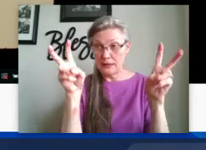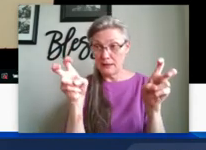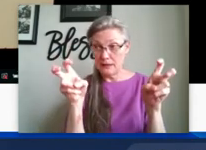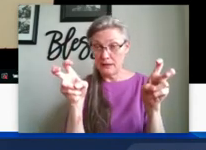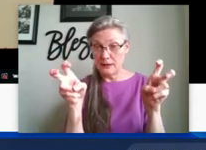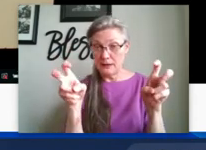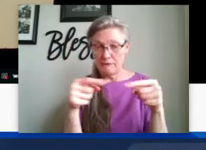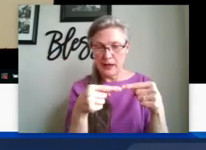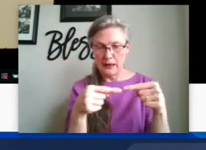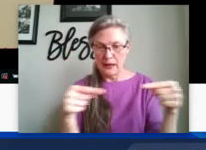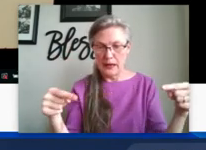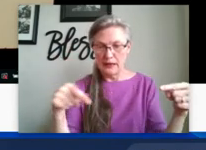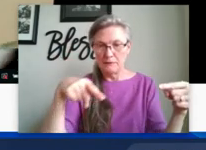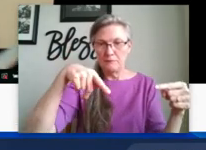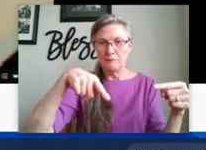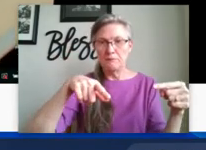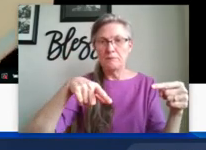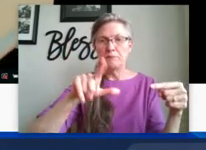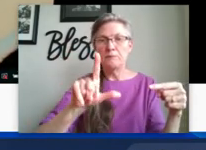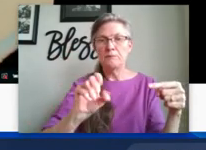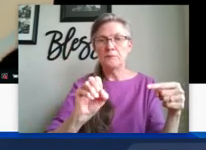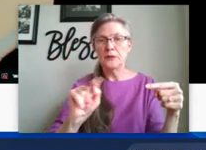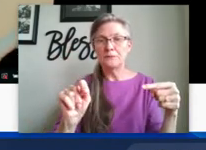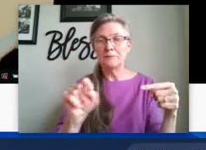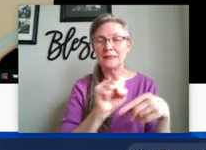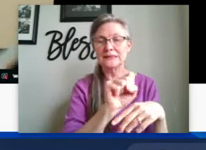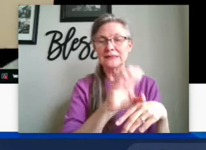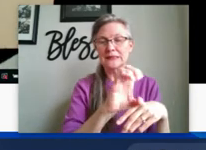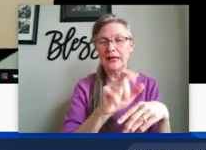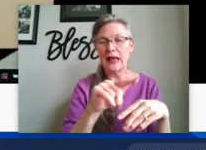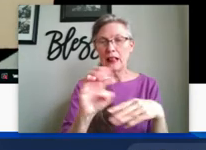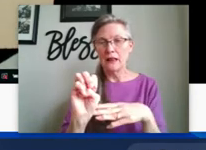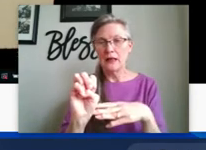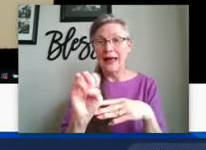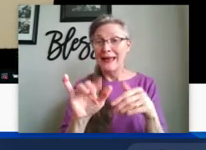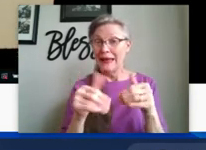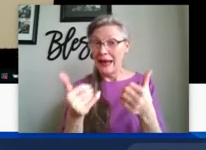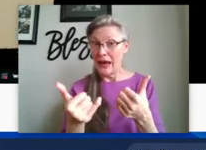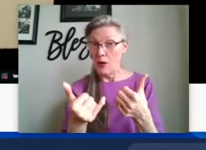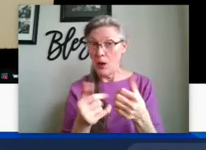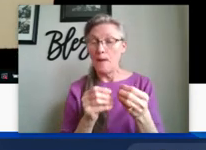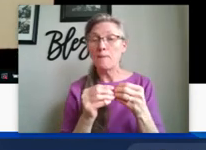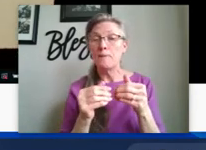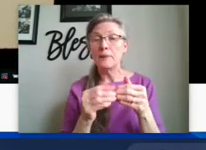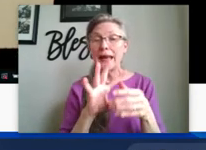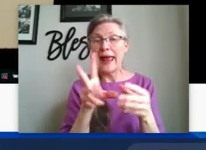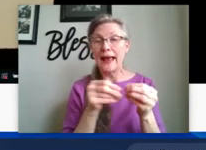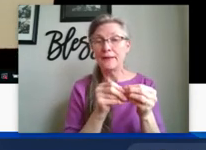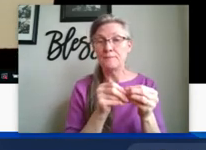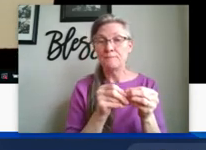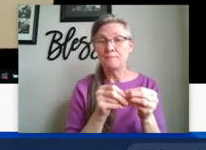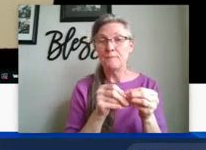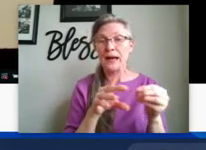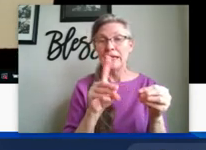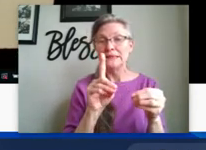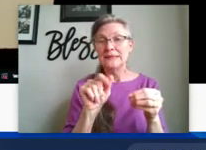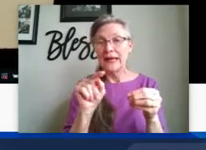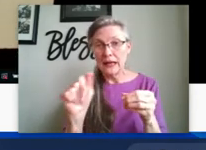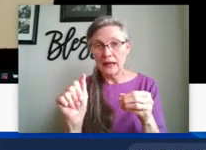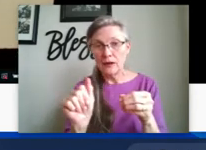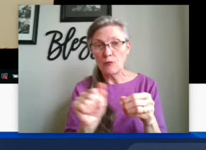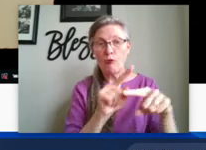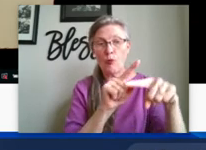plot. I've got my scale marked very clearly, and now I'm going to actually put my tallies on here, my marks, right? So I know for